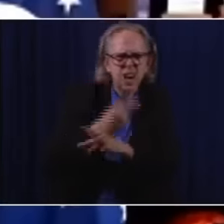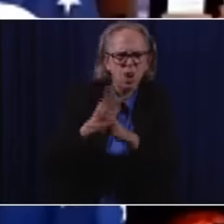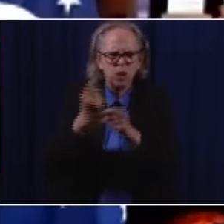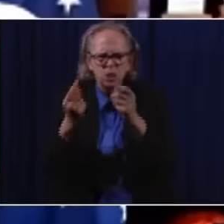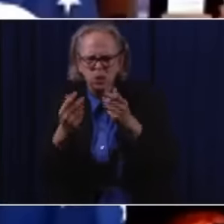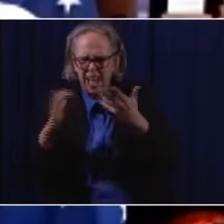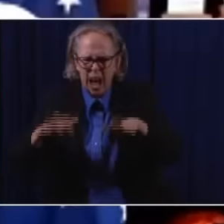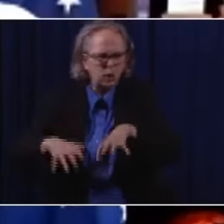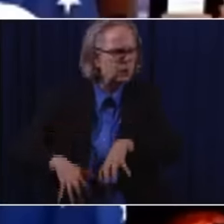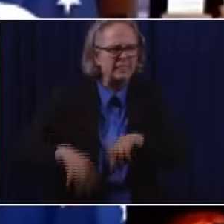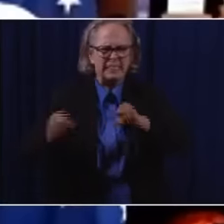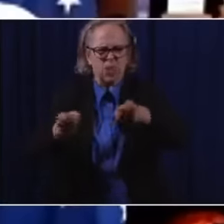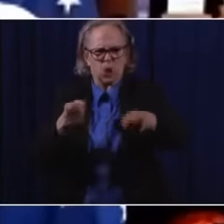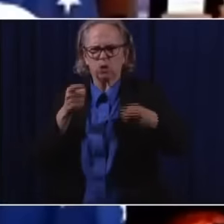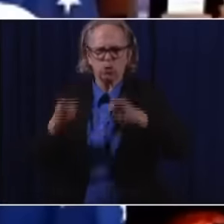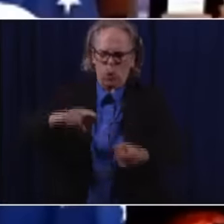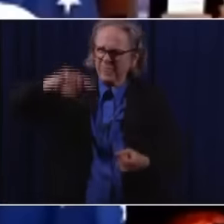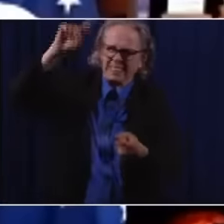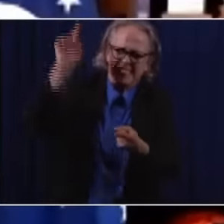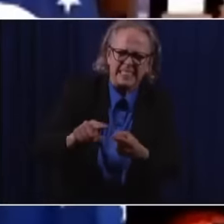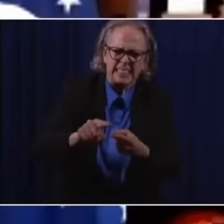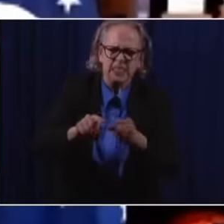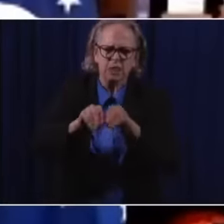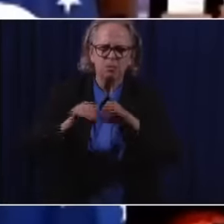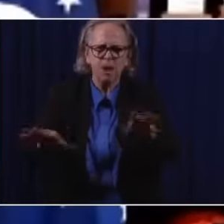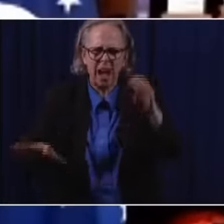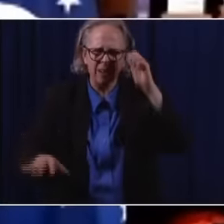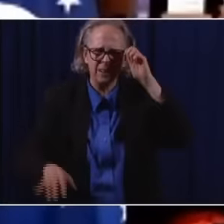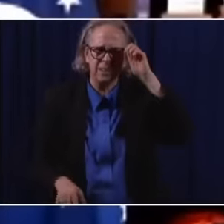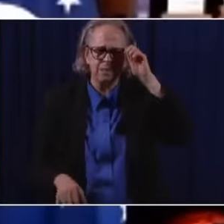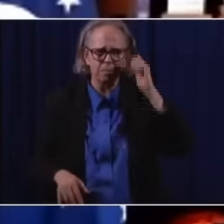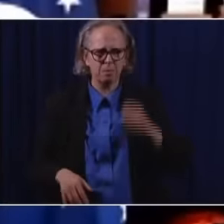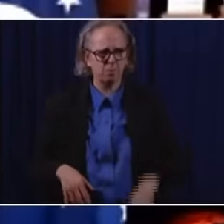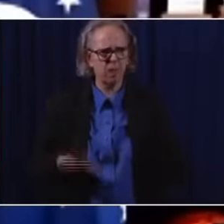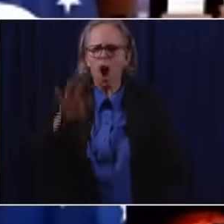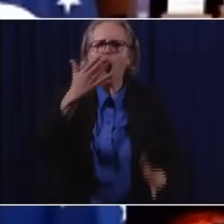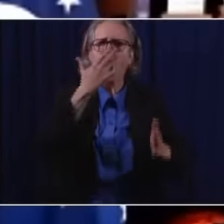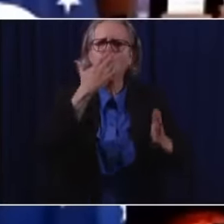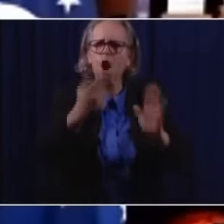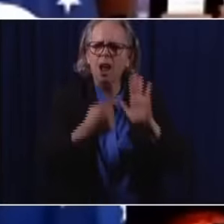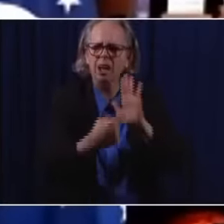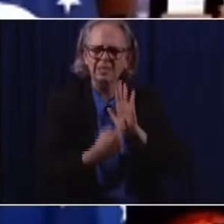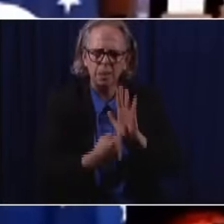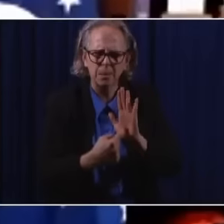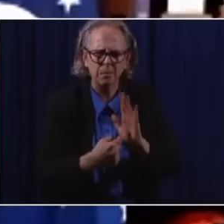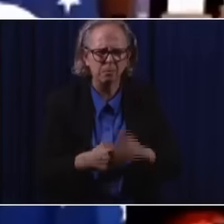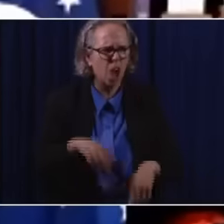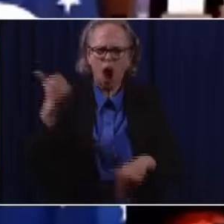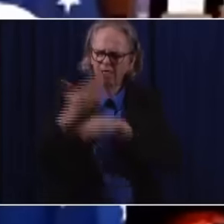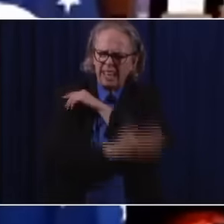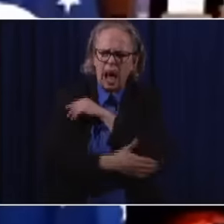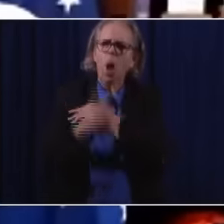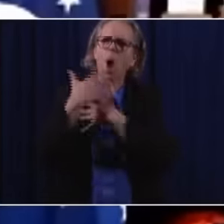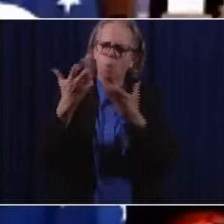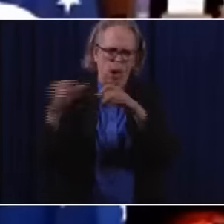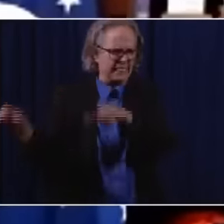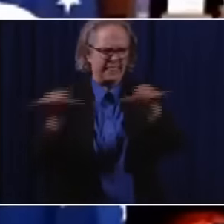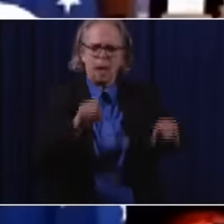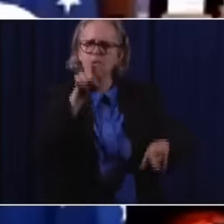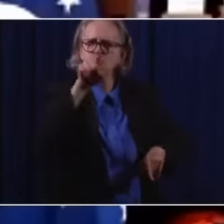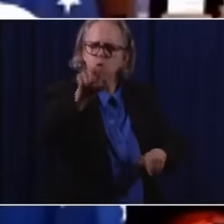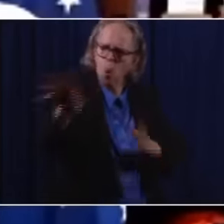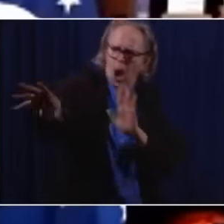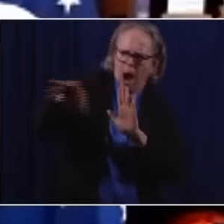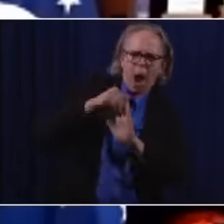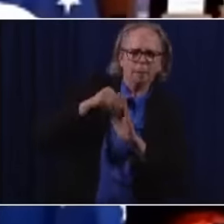issues. This is an example of what every county can do to help bring their leaders together